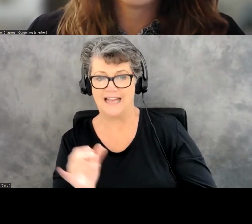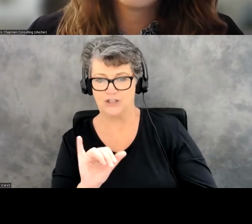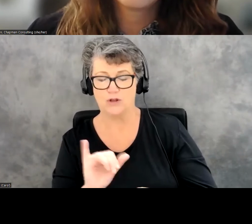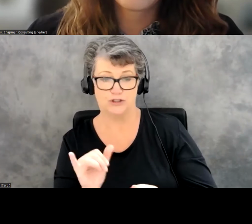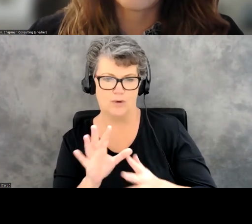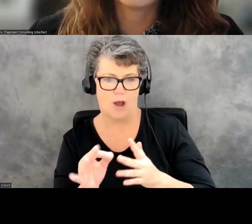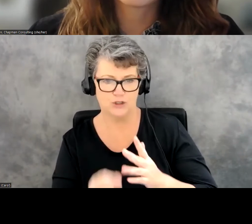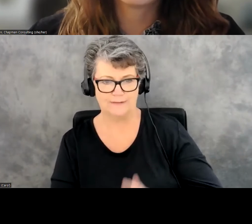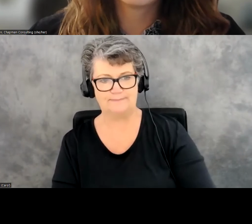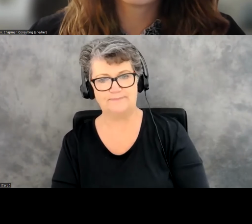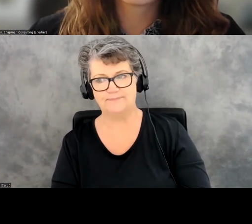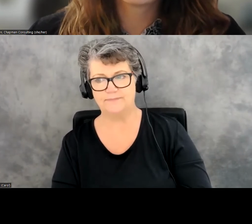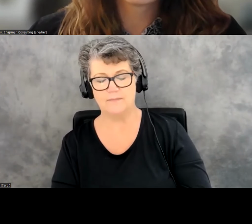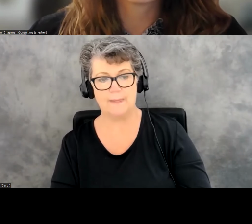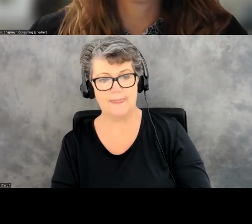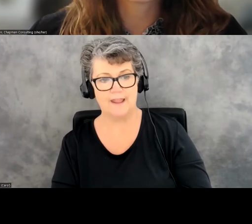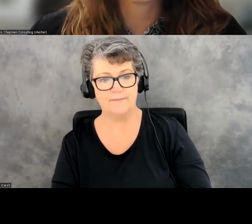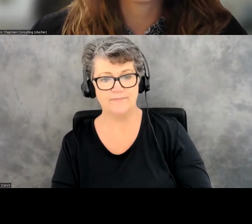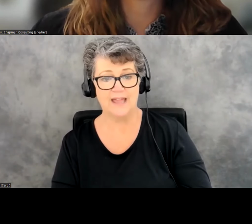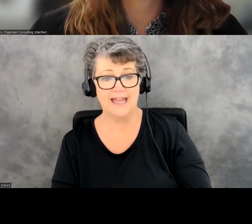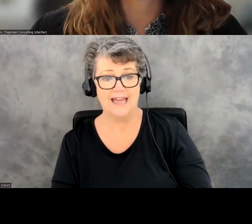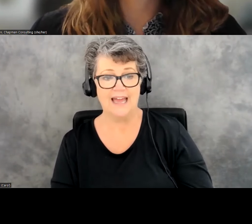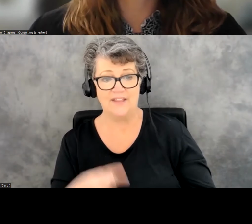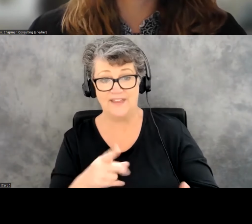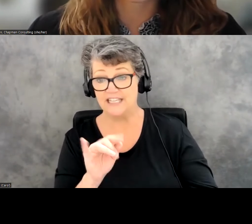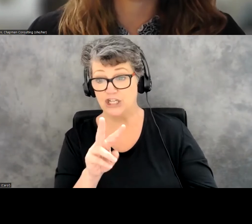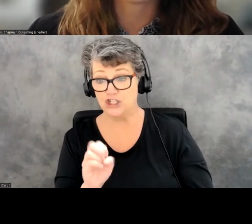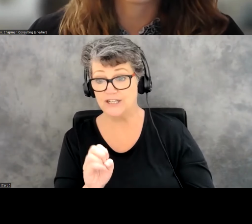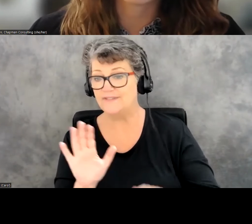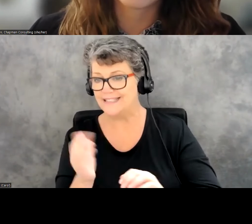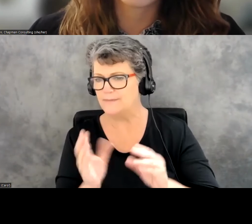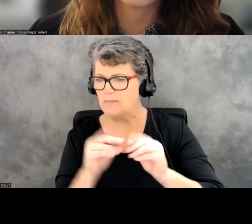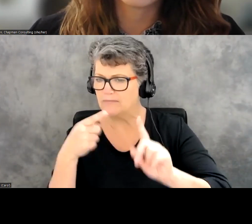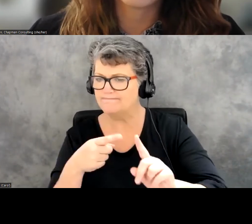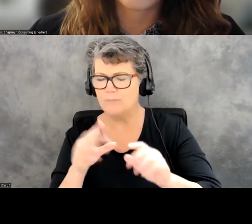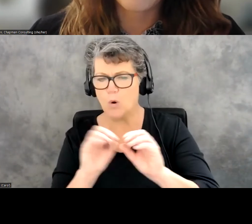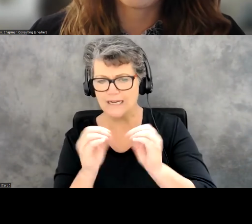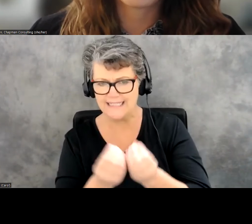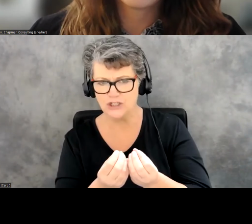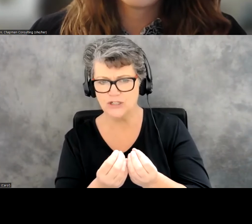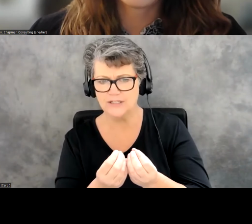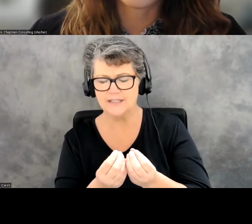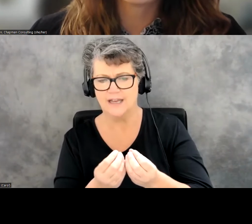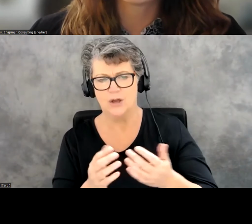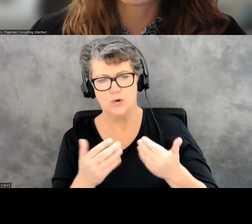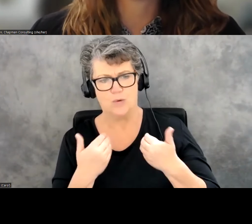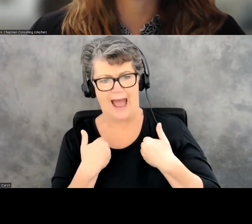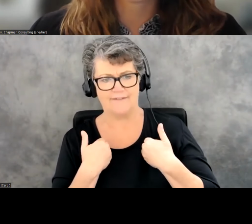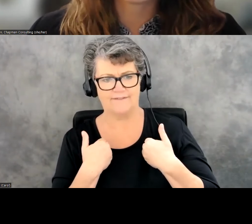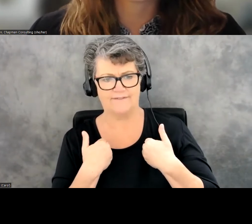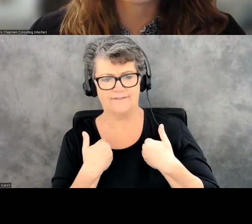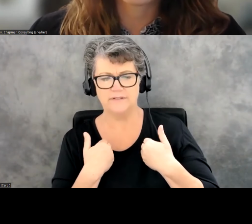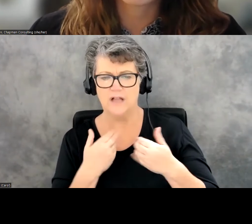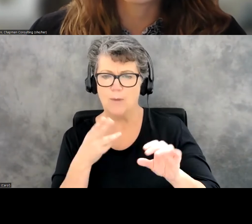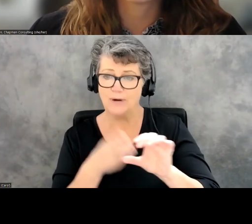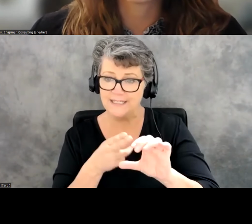too. And so this particular initiative seems to be mostly aimed at organizations who have